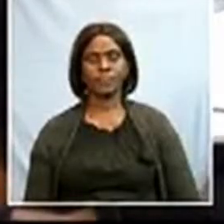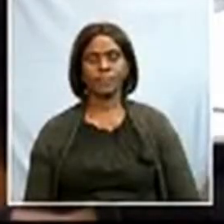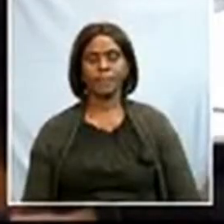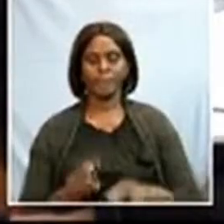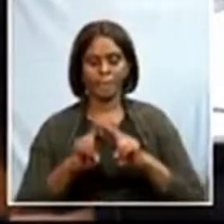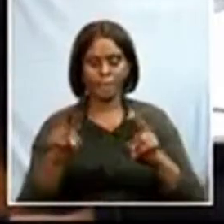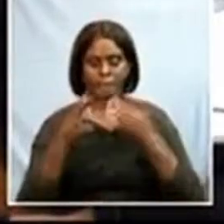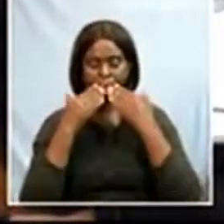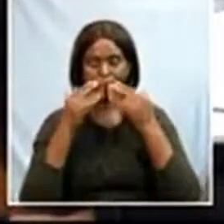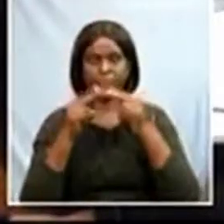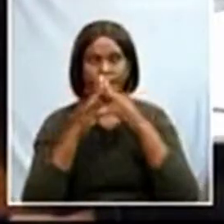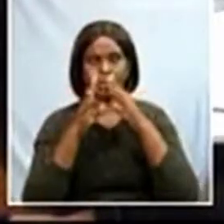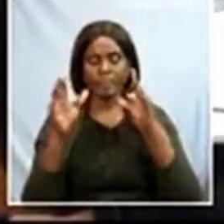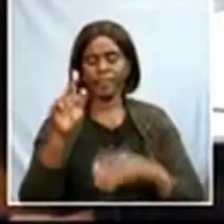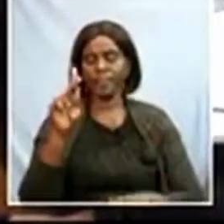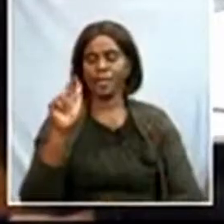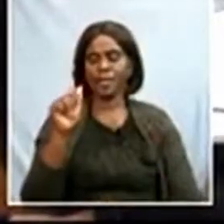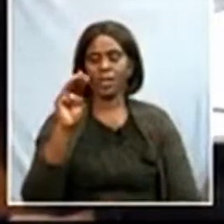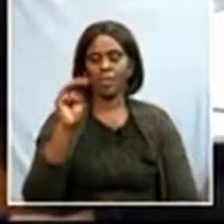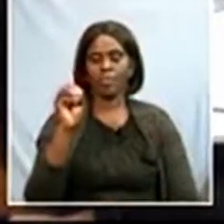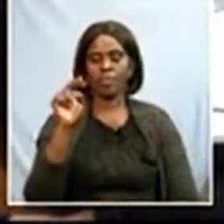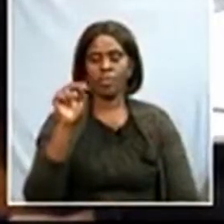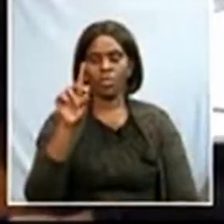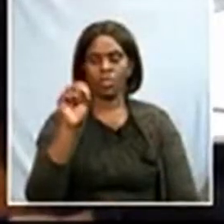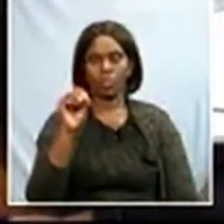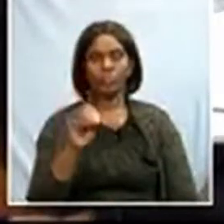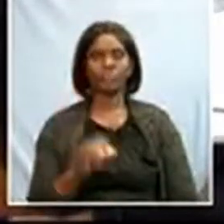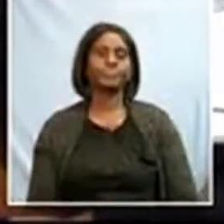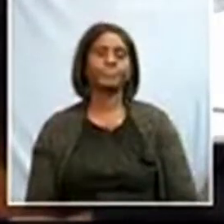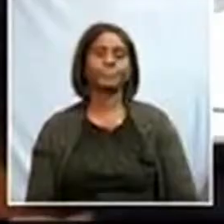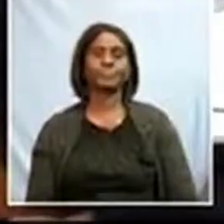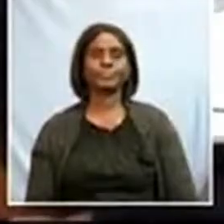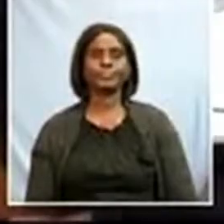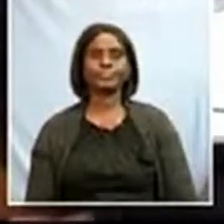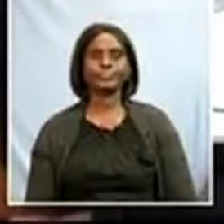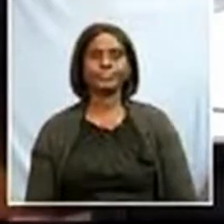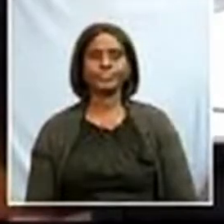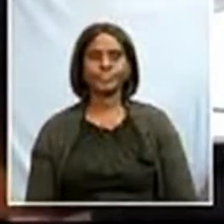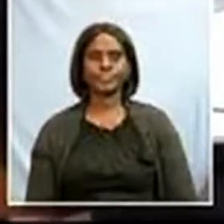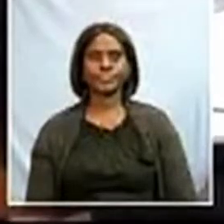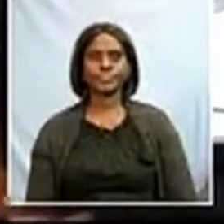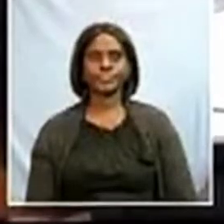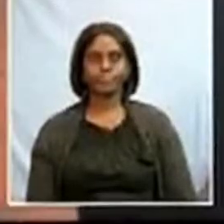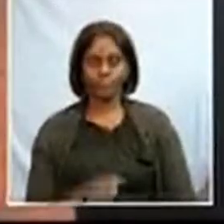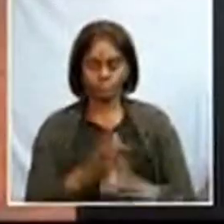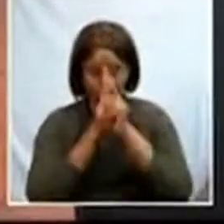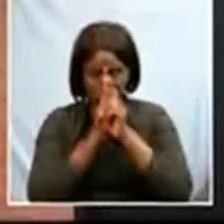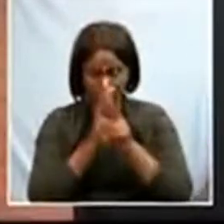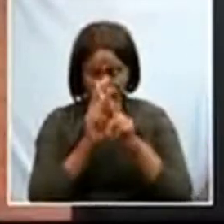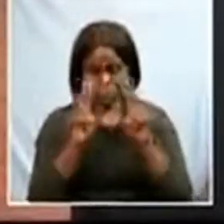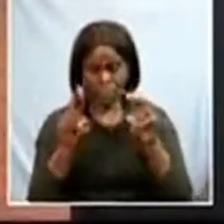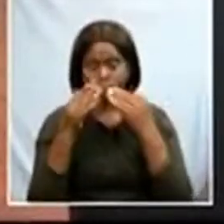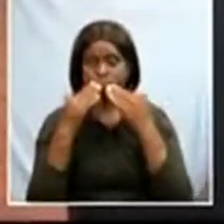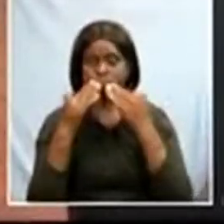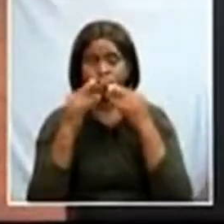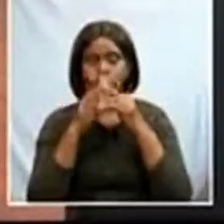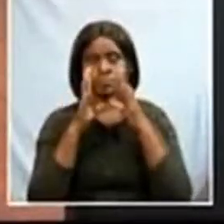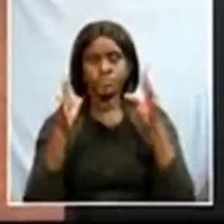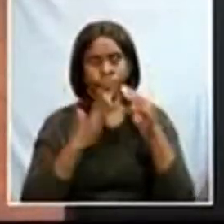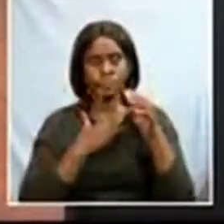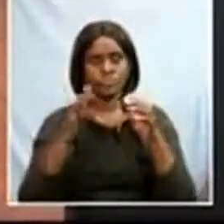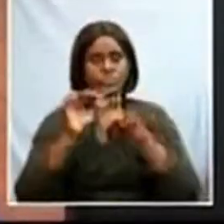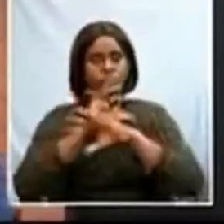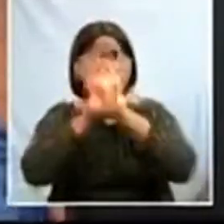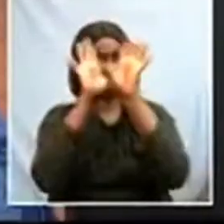Honorable Commander, points of clarifications. Thank you, Honorable Chairperson. My point